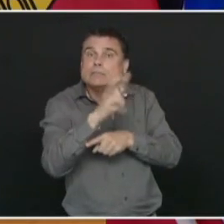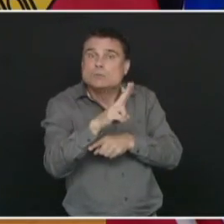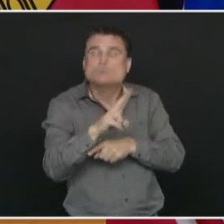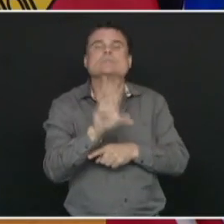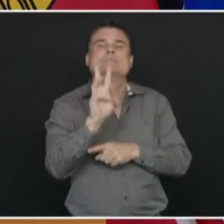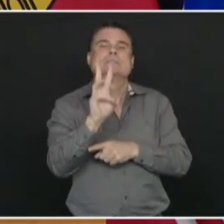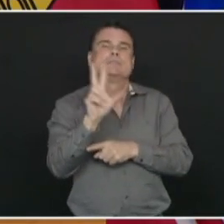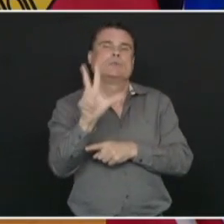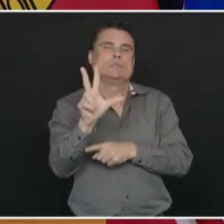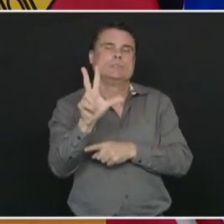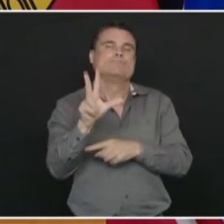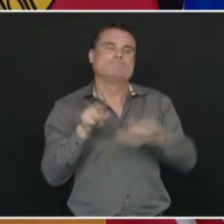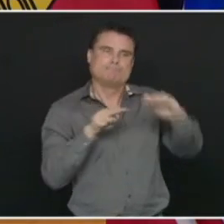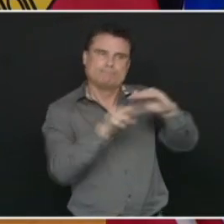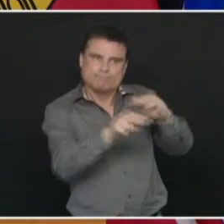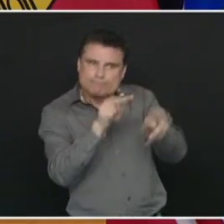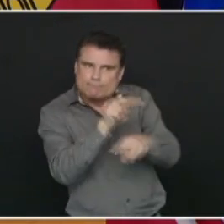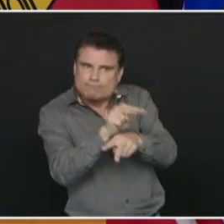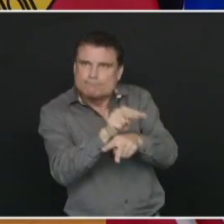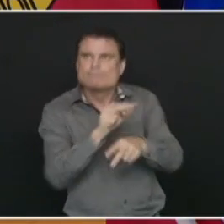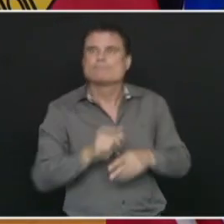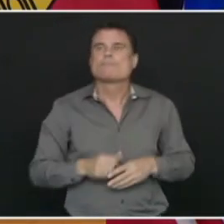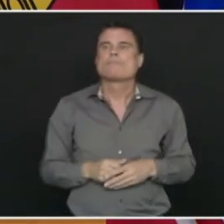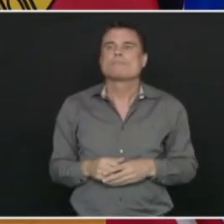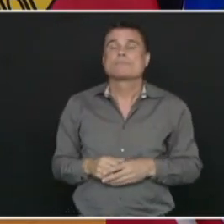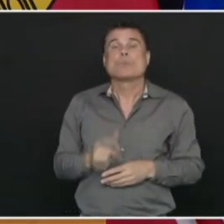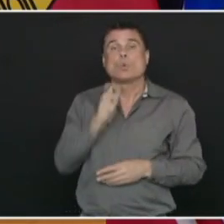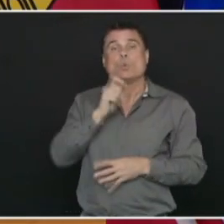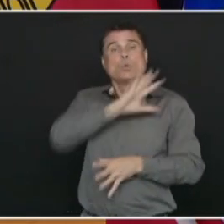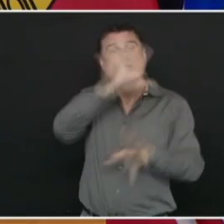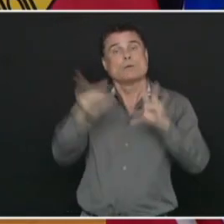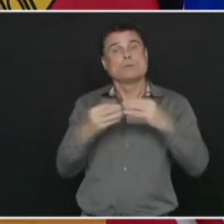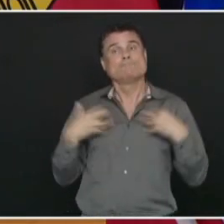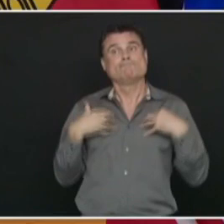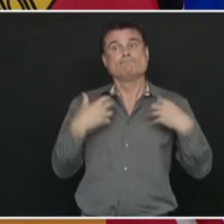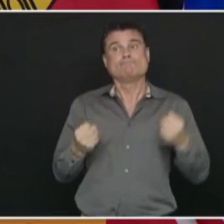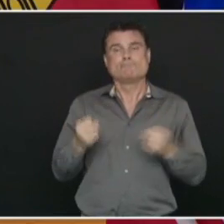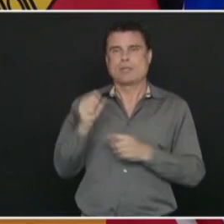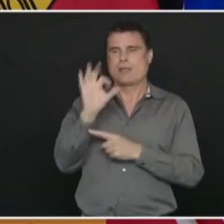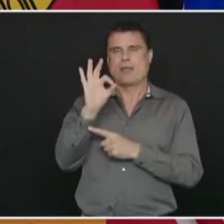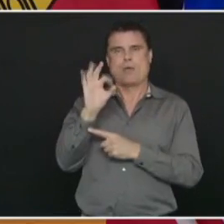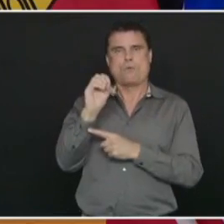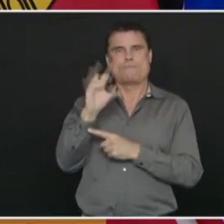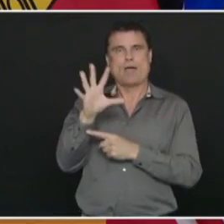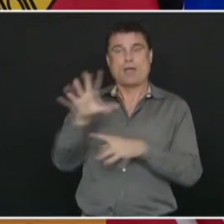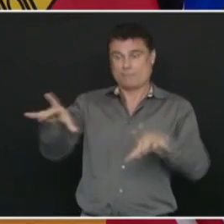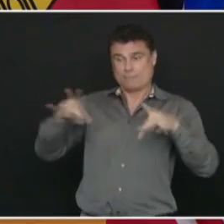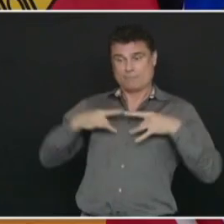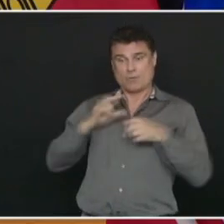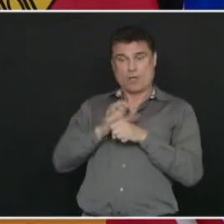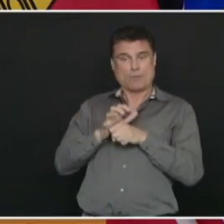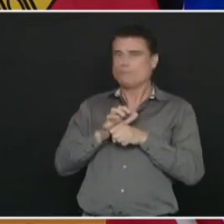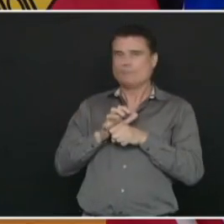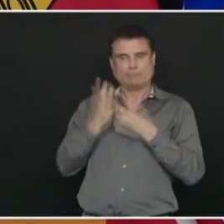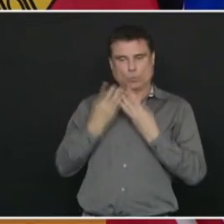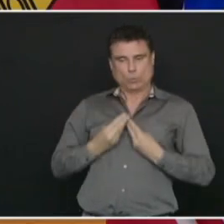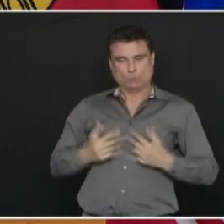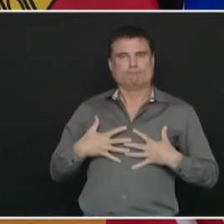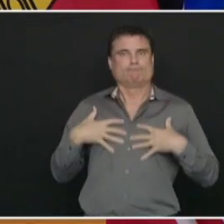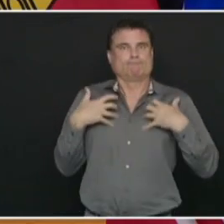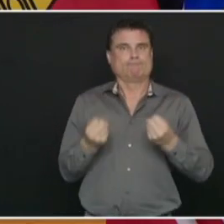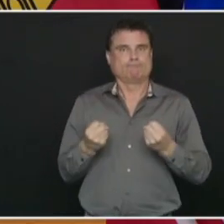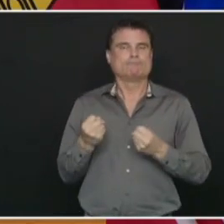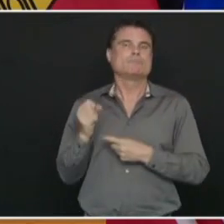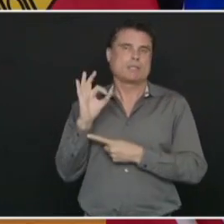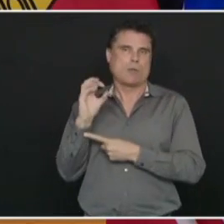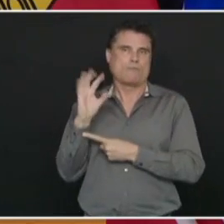report on is that we have implemented our new returning traveler protocols at the international borders in British Columbia as